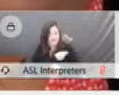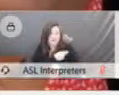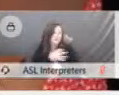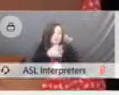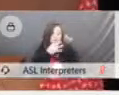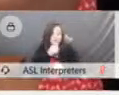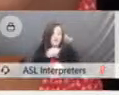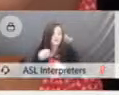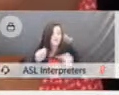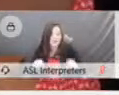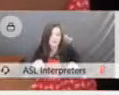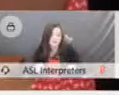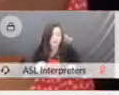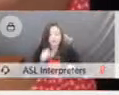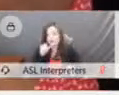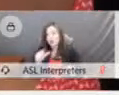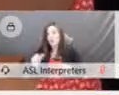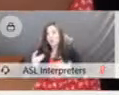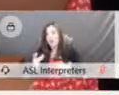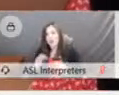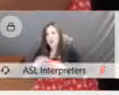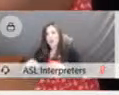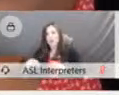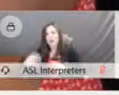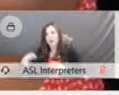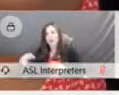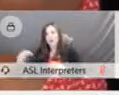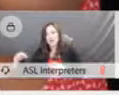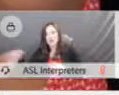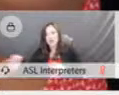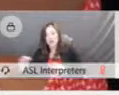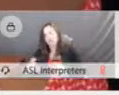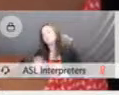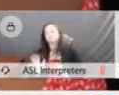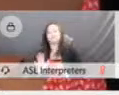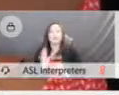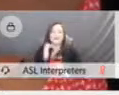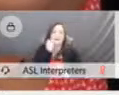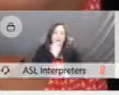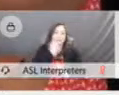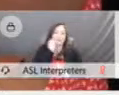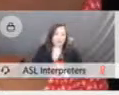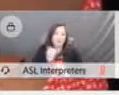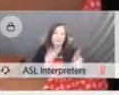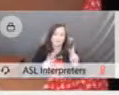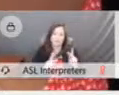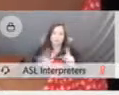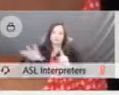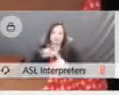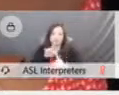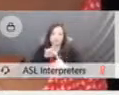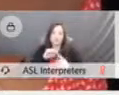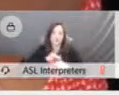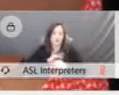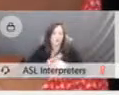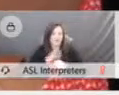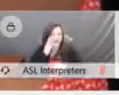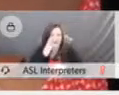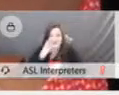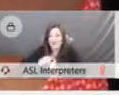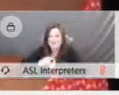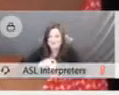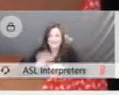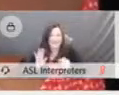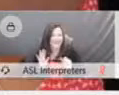later. So not waiting for the next one or the next one or the next one. Every day people are being infected. And I know you're going to cut me off, Donna.